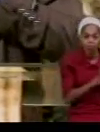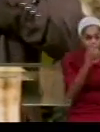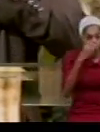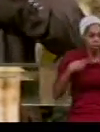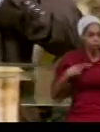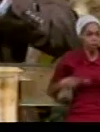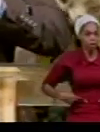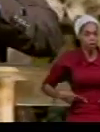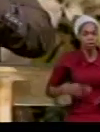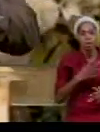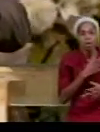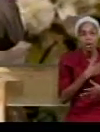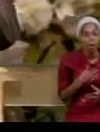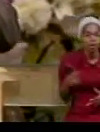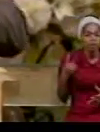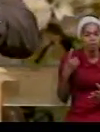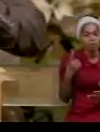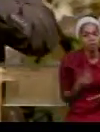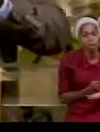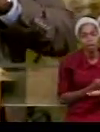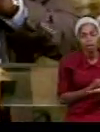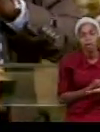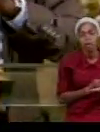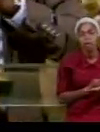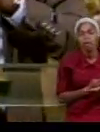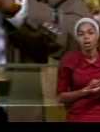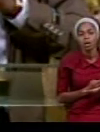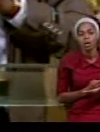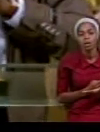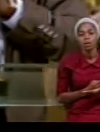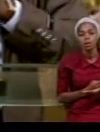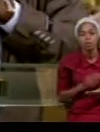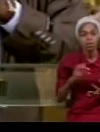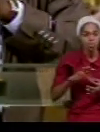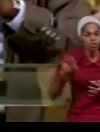mix with the Gentiles, but their health is also very, very important.